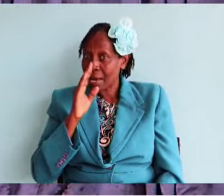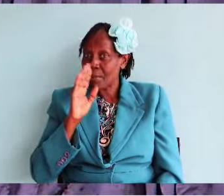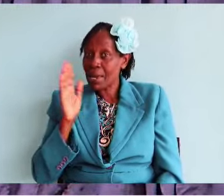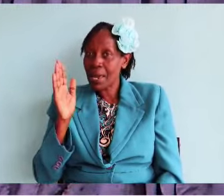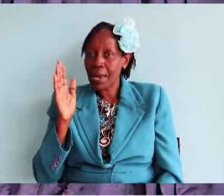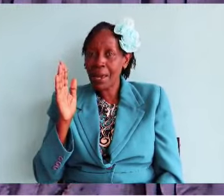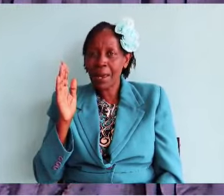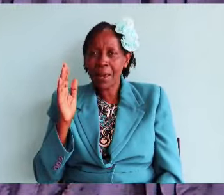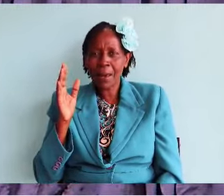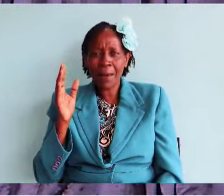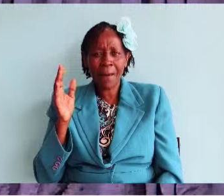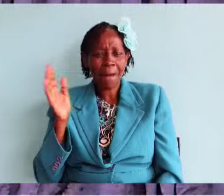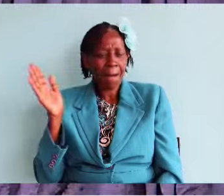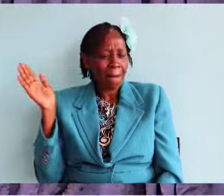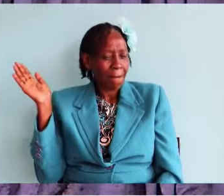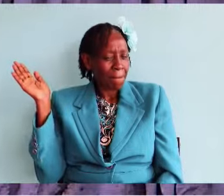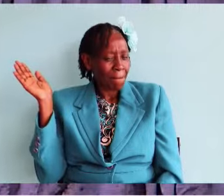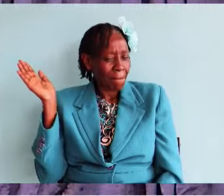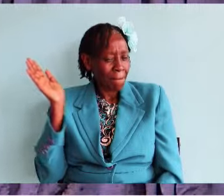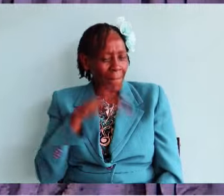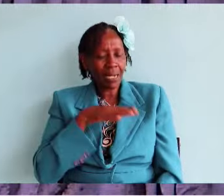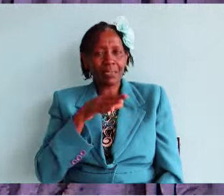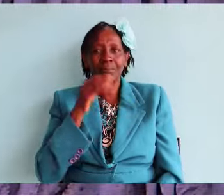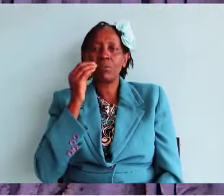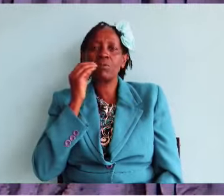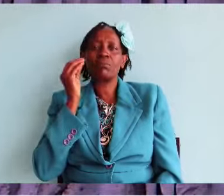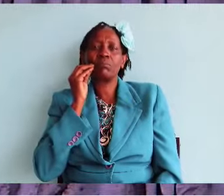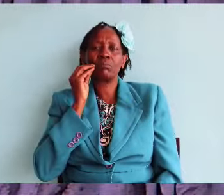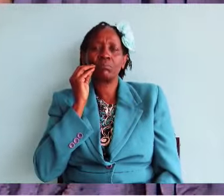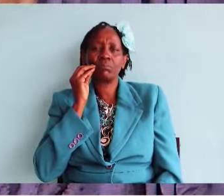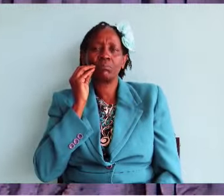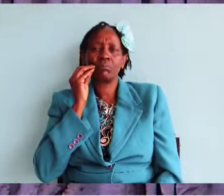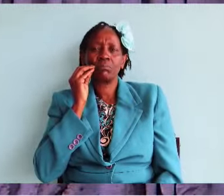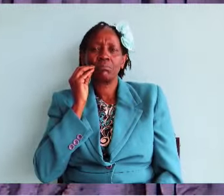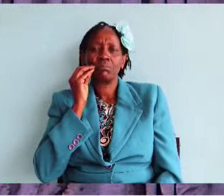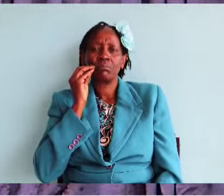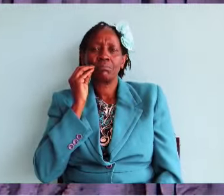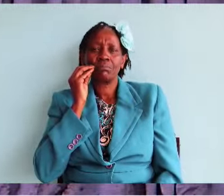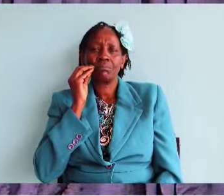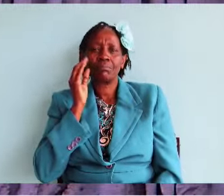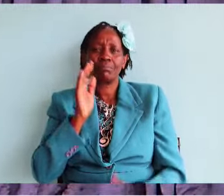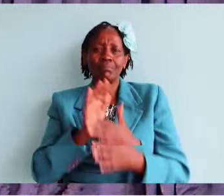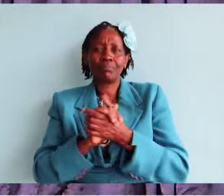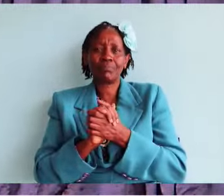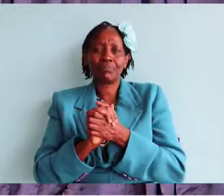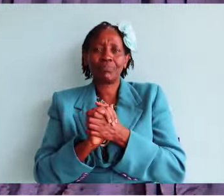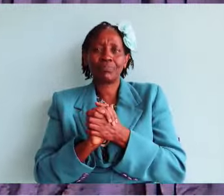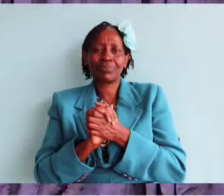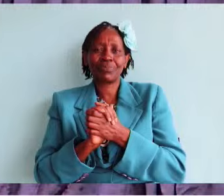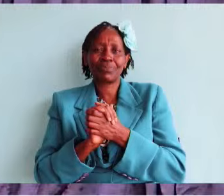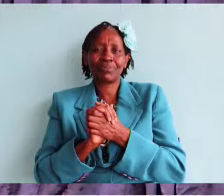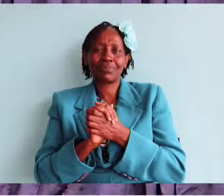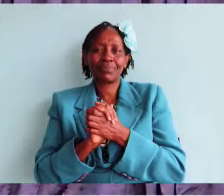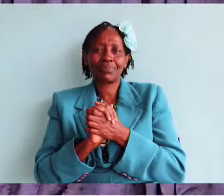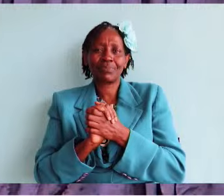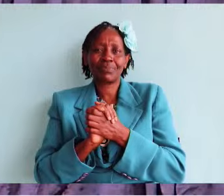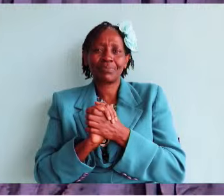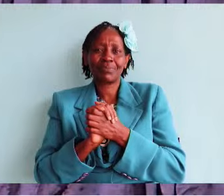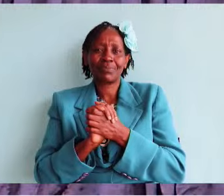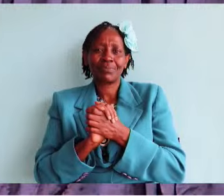back. And these 22 went home. We have not heard anything about them again. They did not even put them as backup.